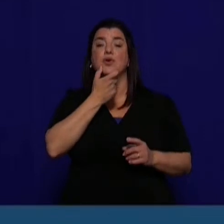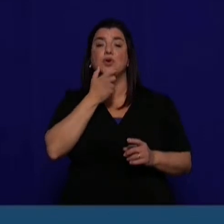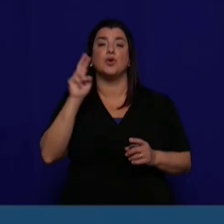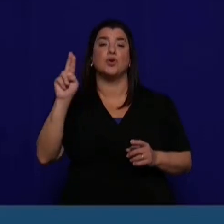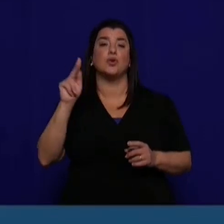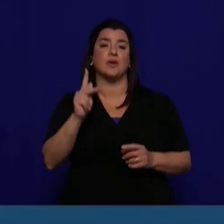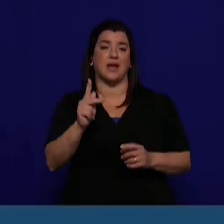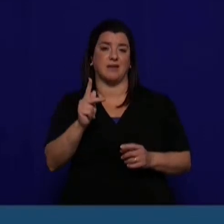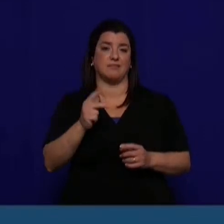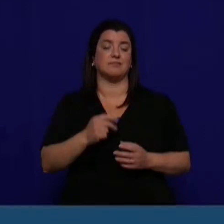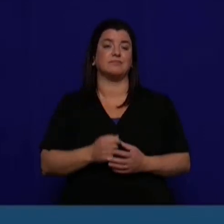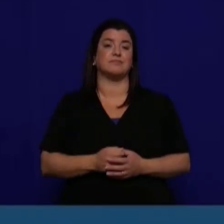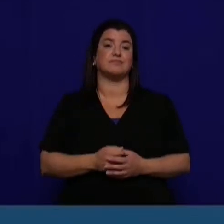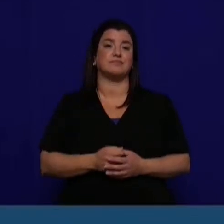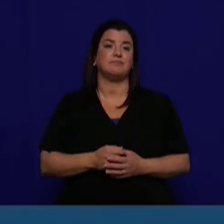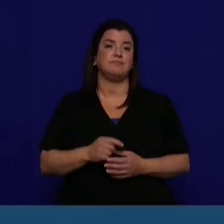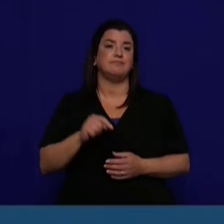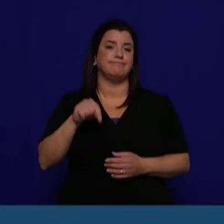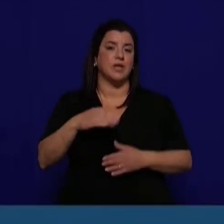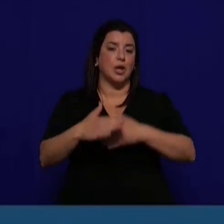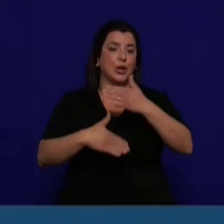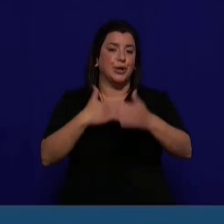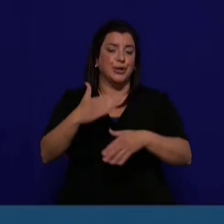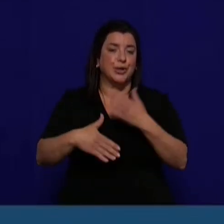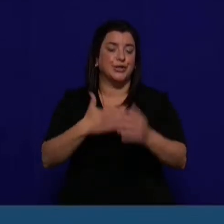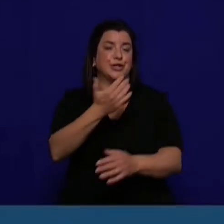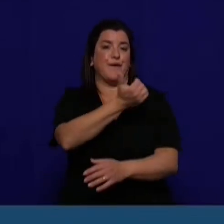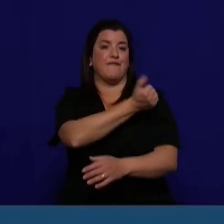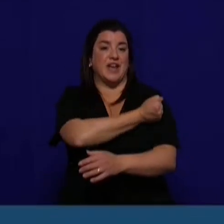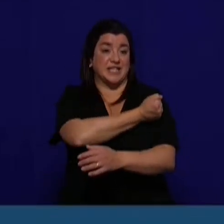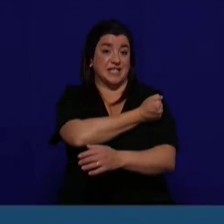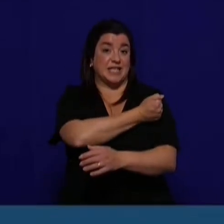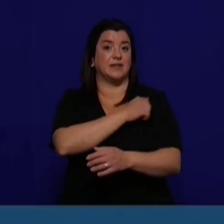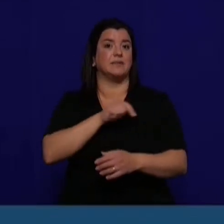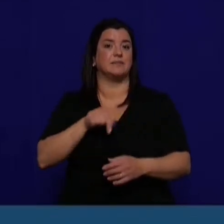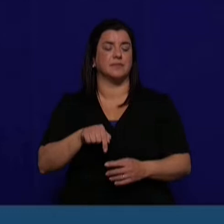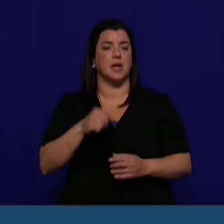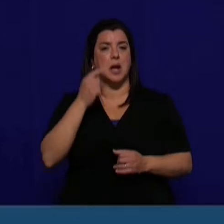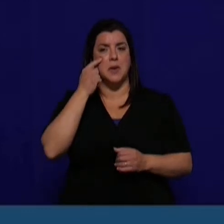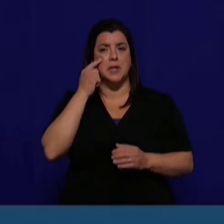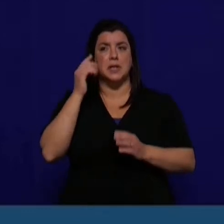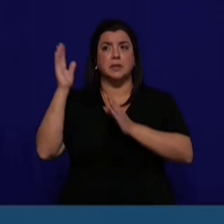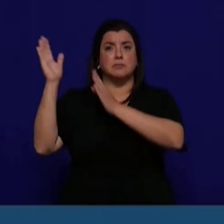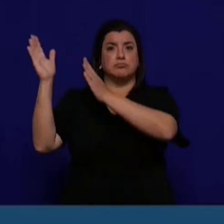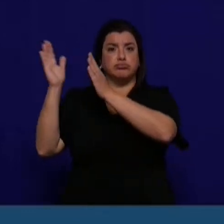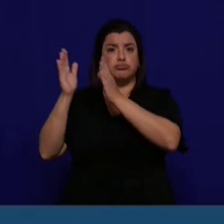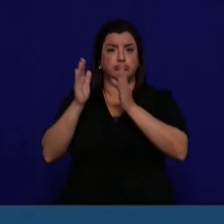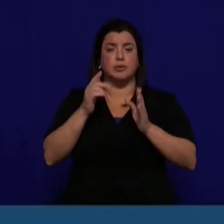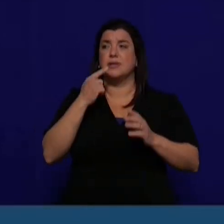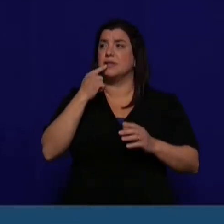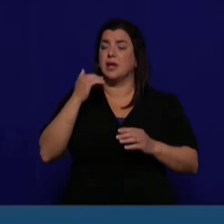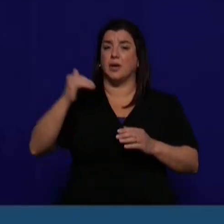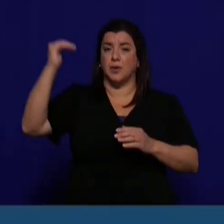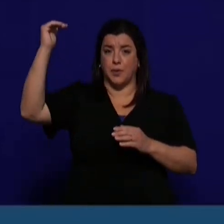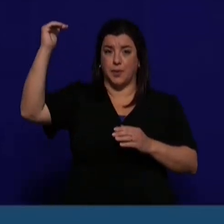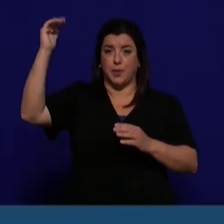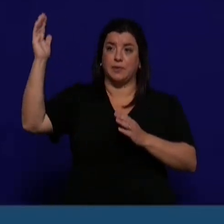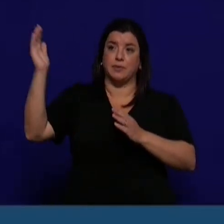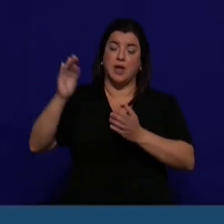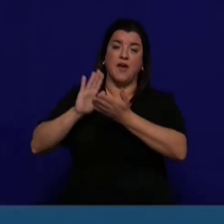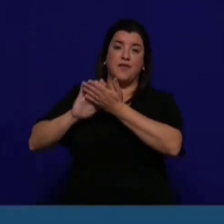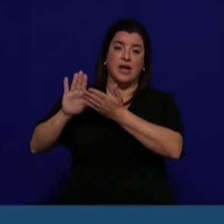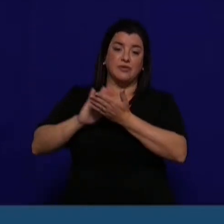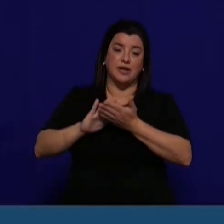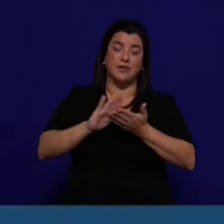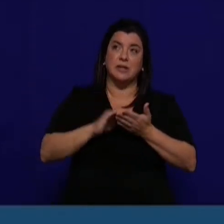the vaccination rollout, whereby we're covering through age groups, the older age groups being covered first. We are seeing the